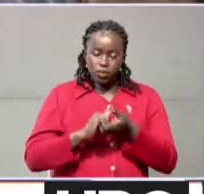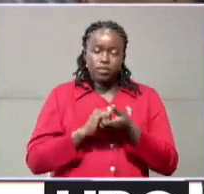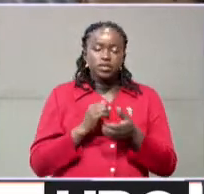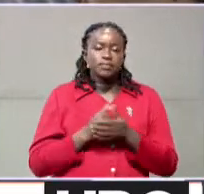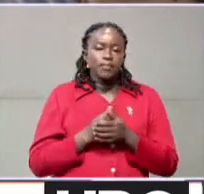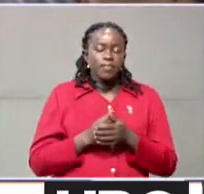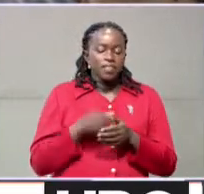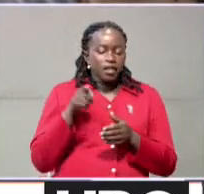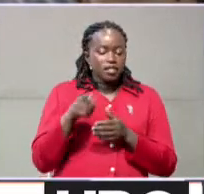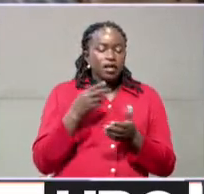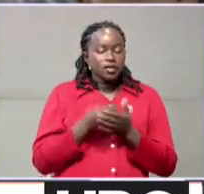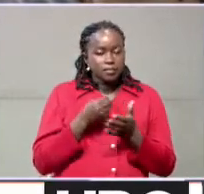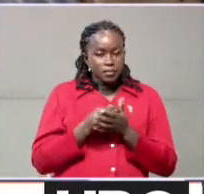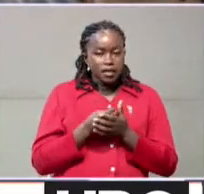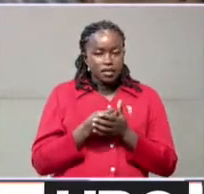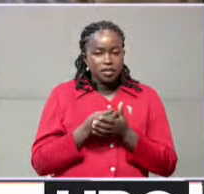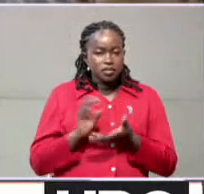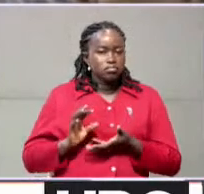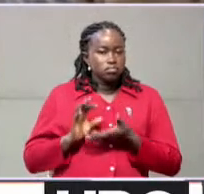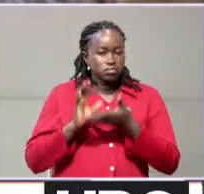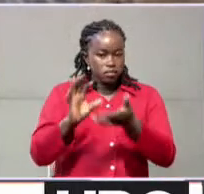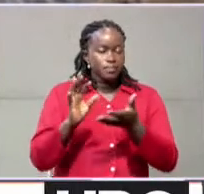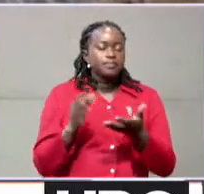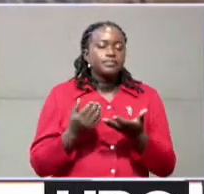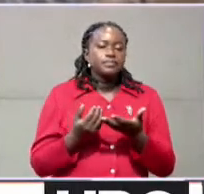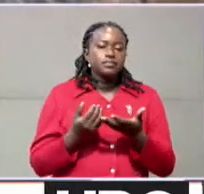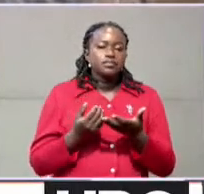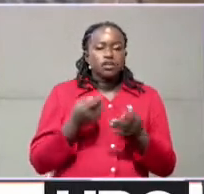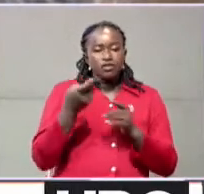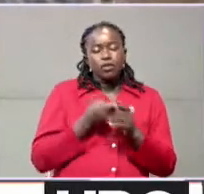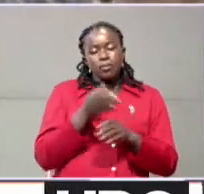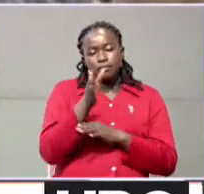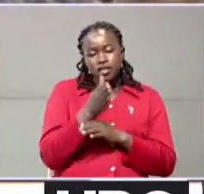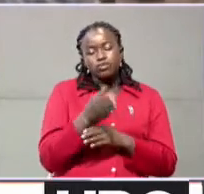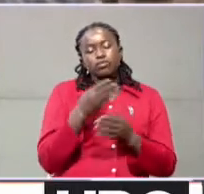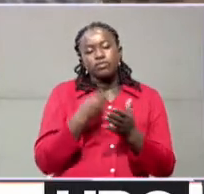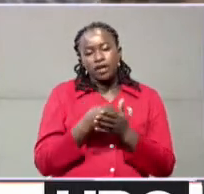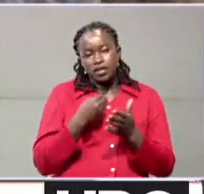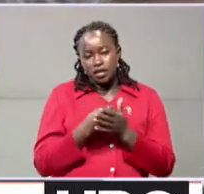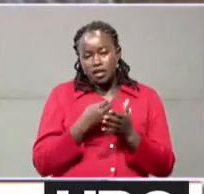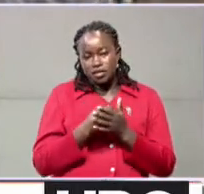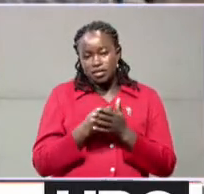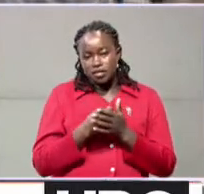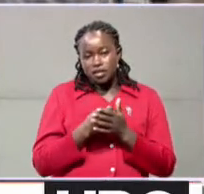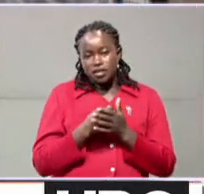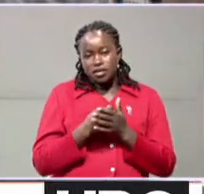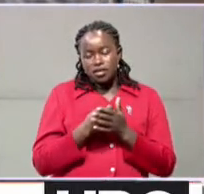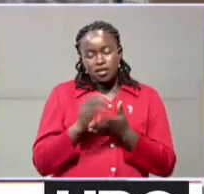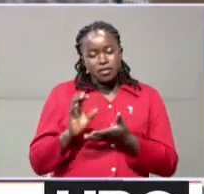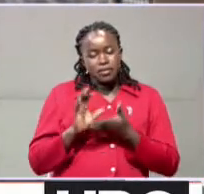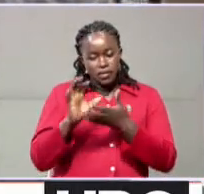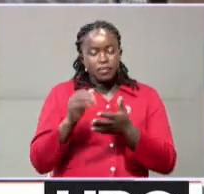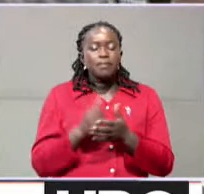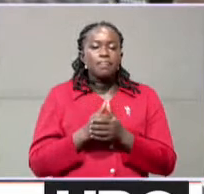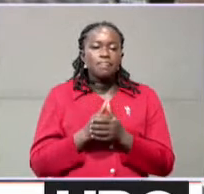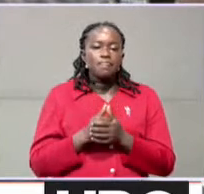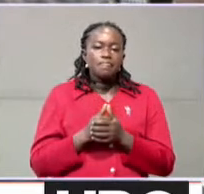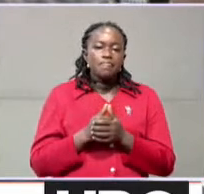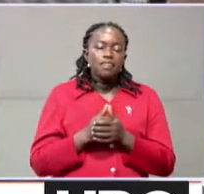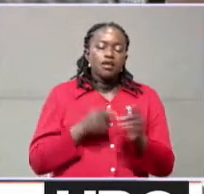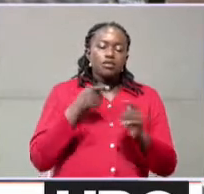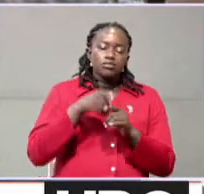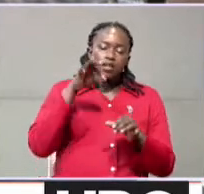that money has been released by minister of finance to to the vote of